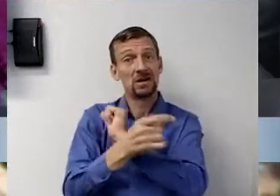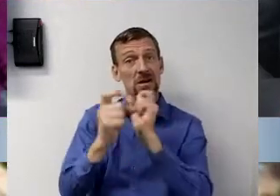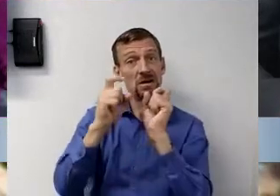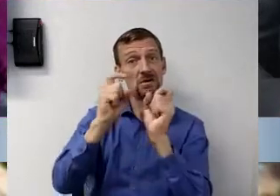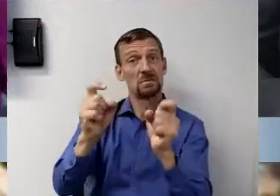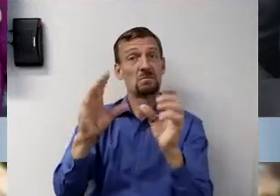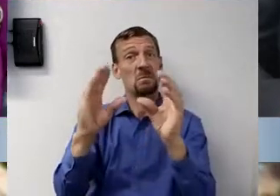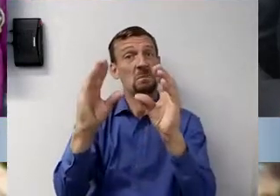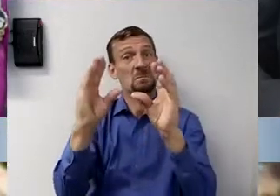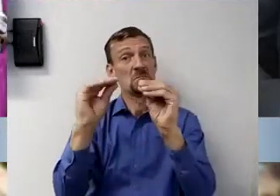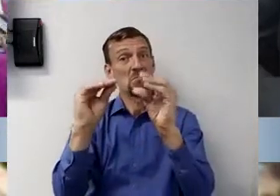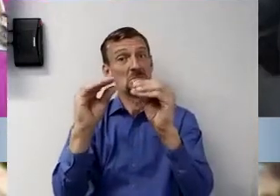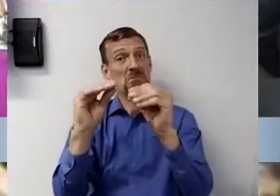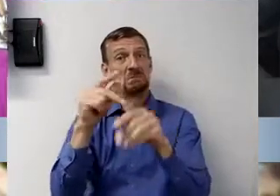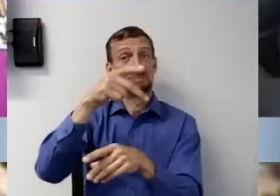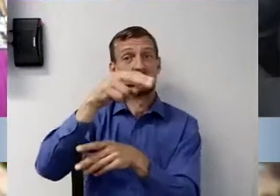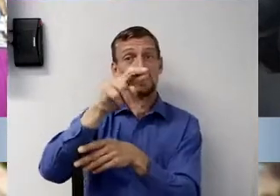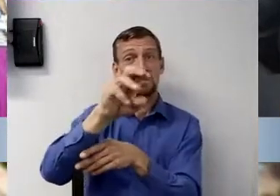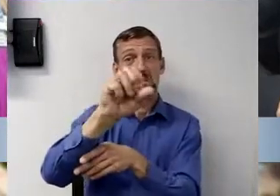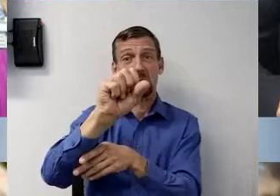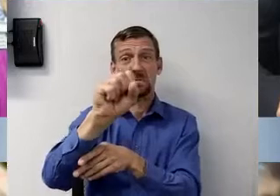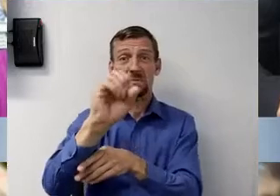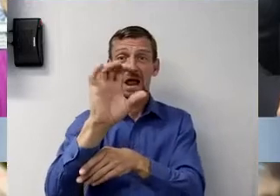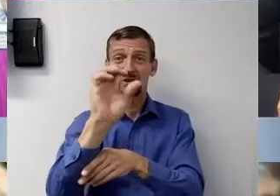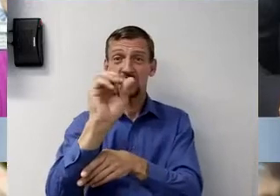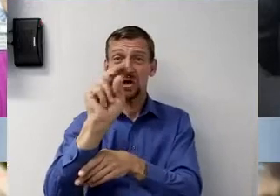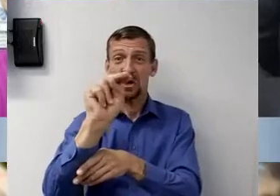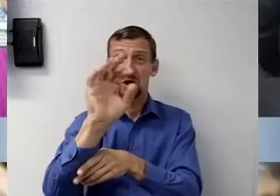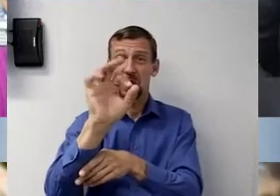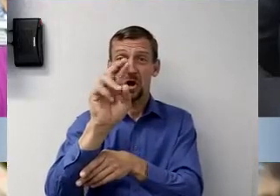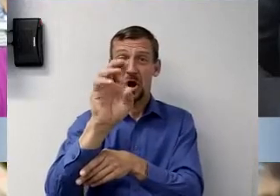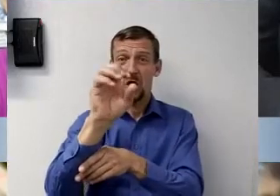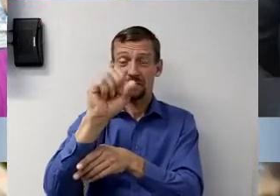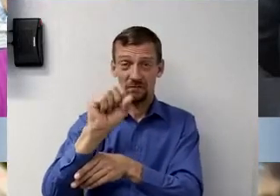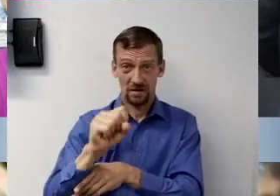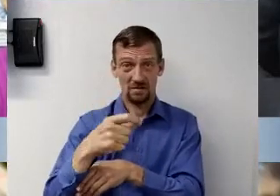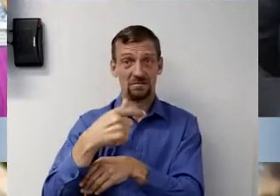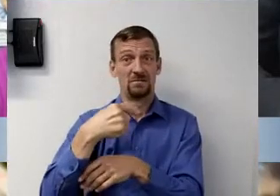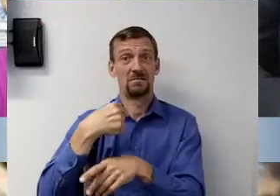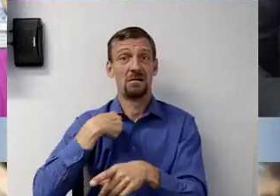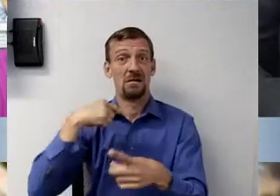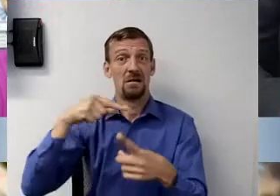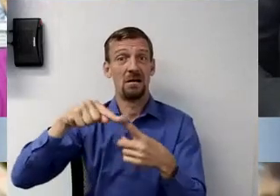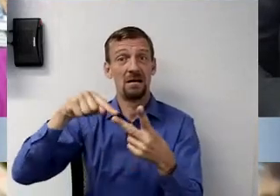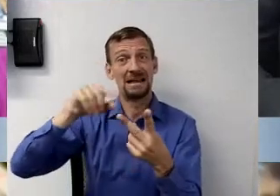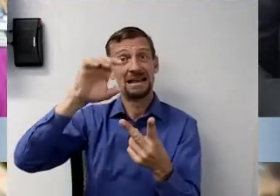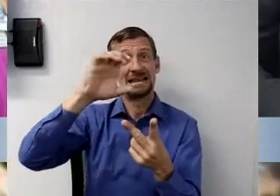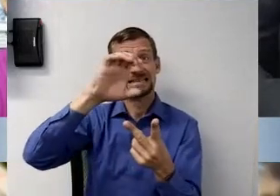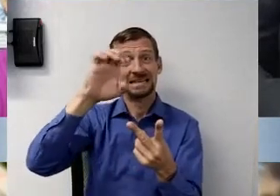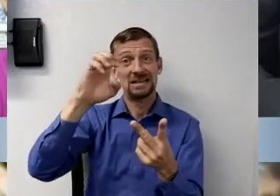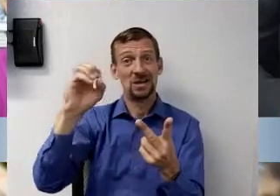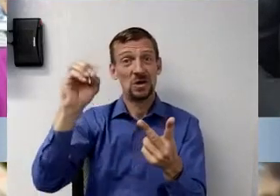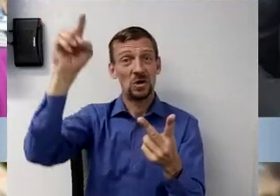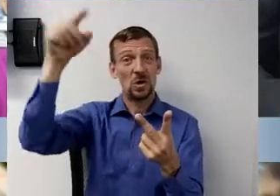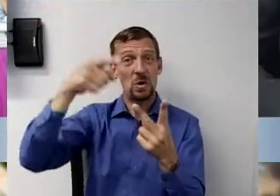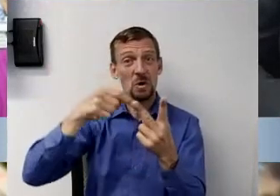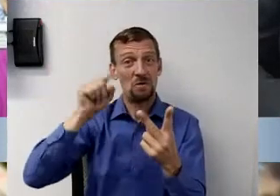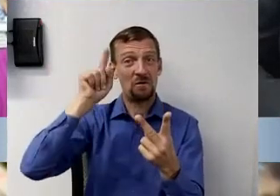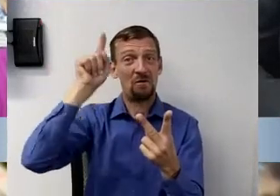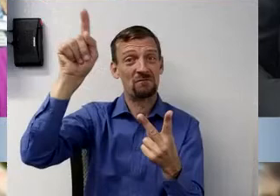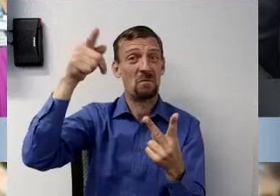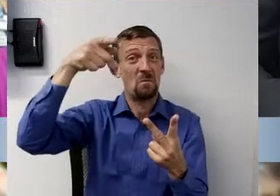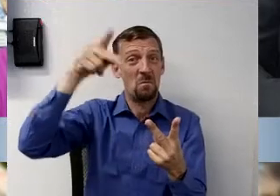press conference. Myself, Donna Hefner, who's the CEO at Sierra View Hospital in Porterville, Tim